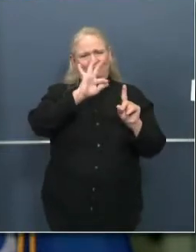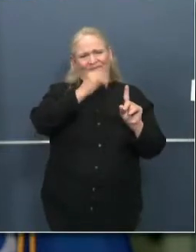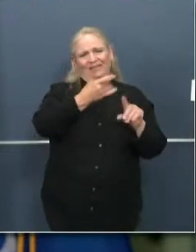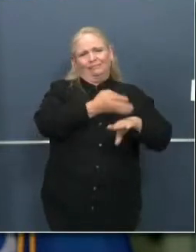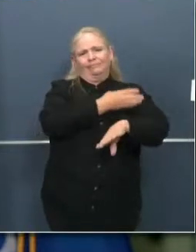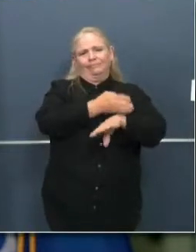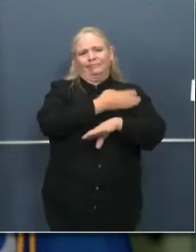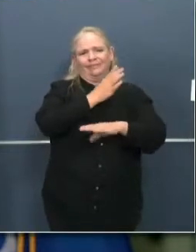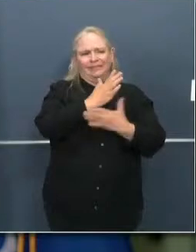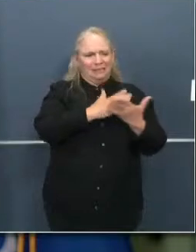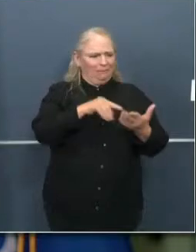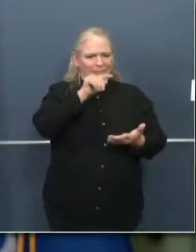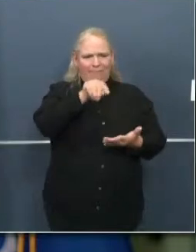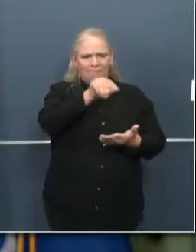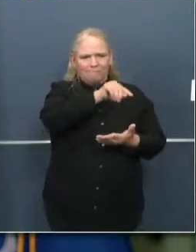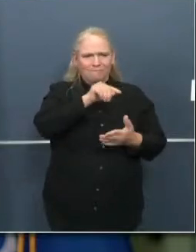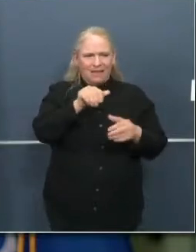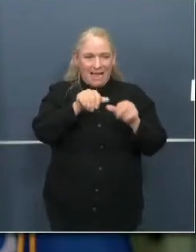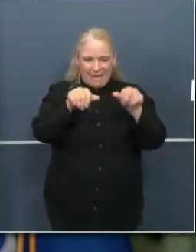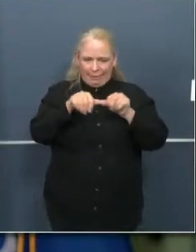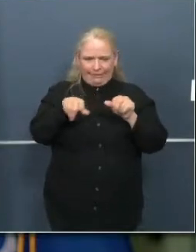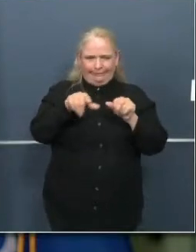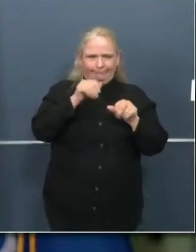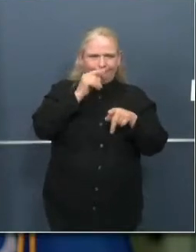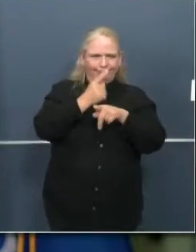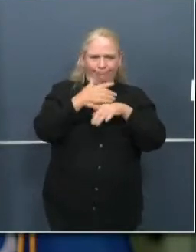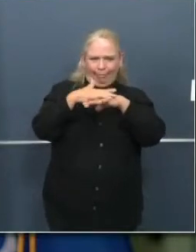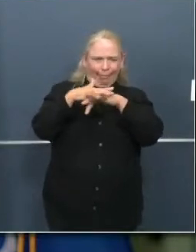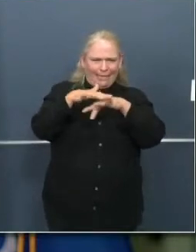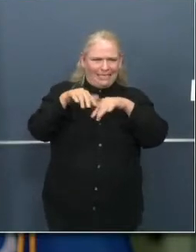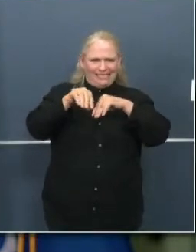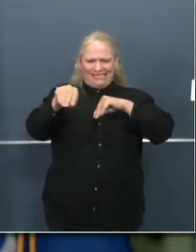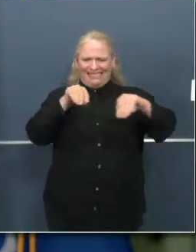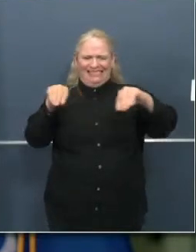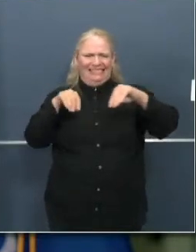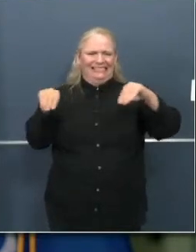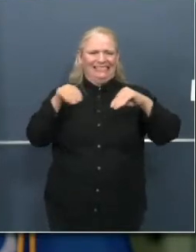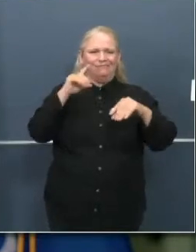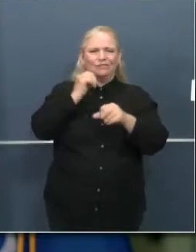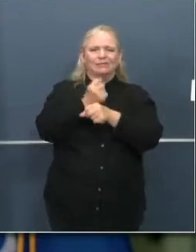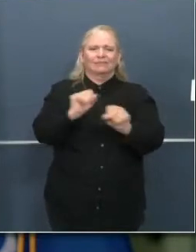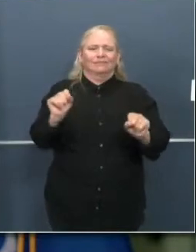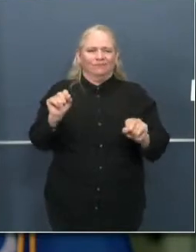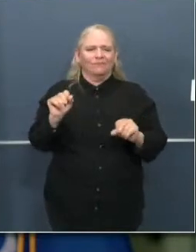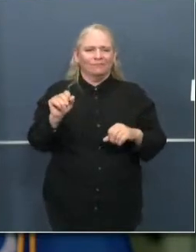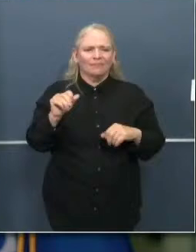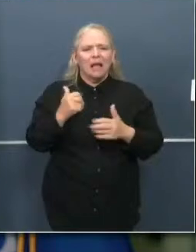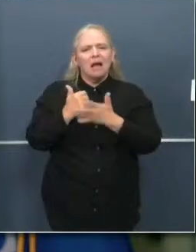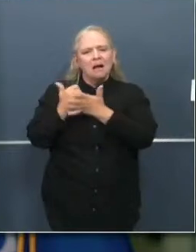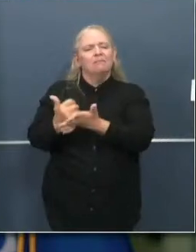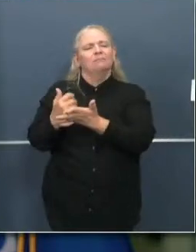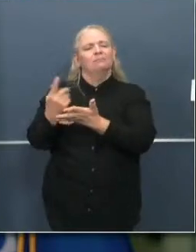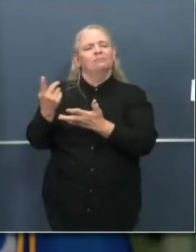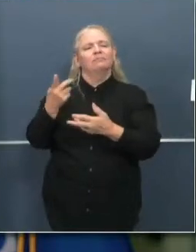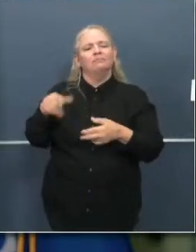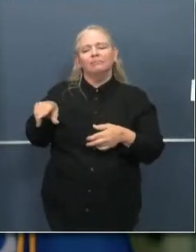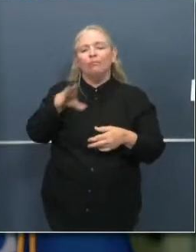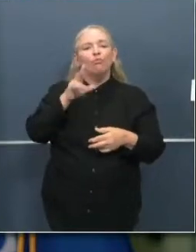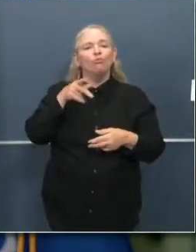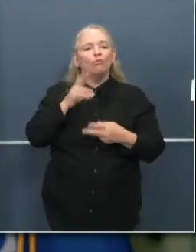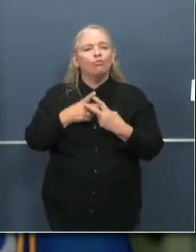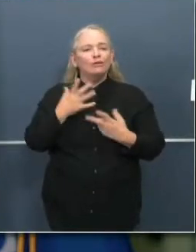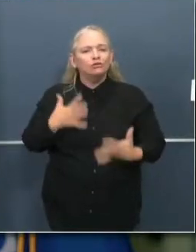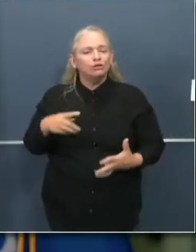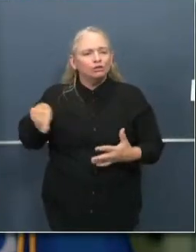and to treat individuals so that we can mitigate perhaps some of the burden outside of